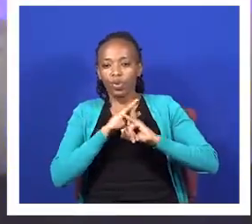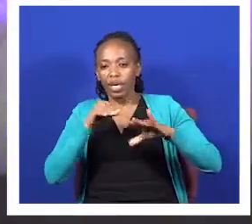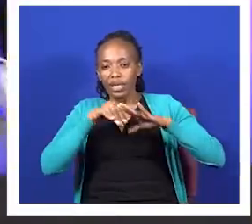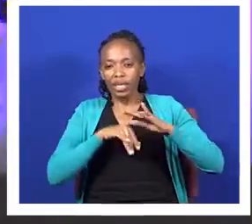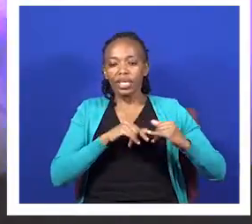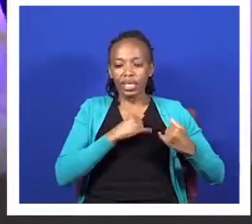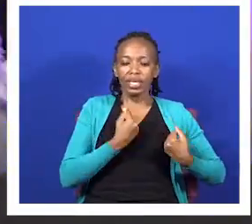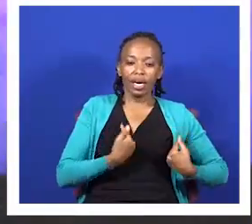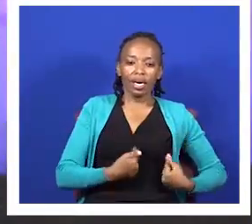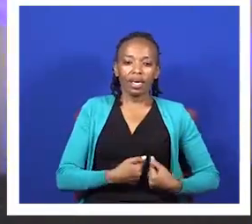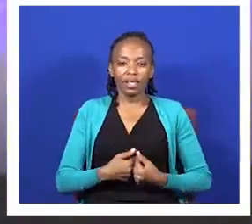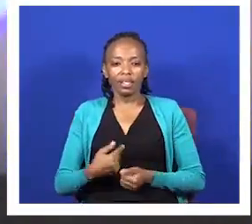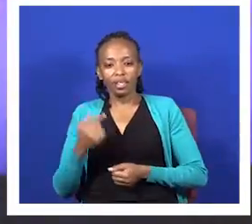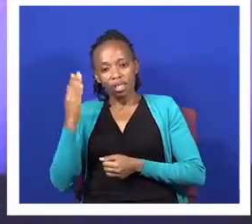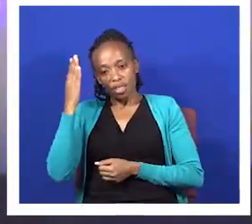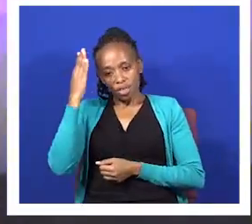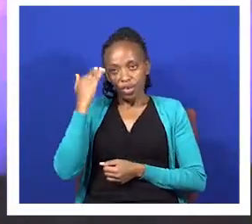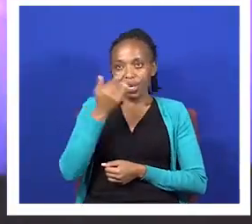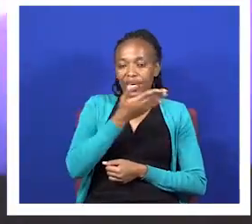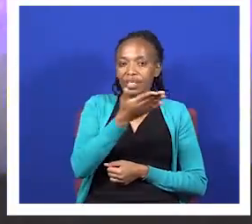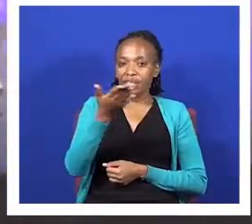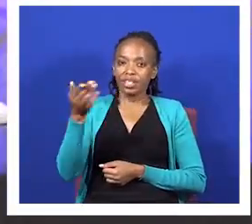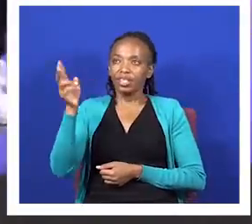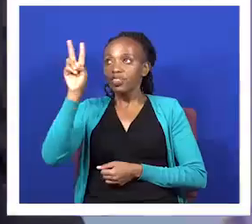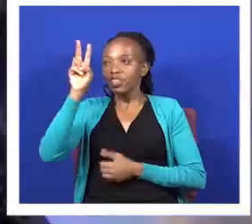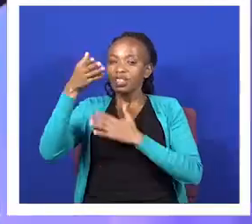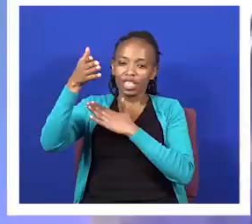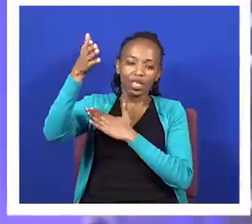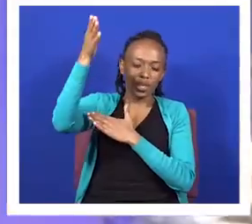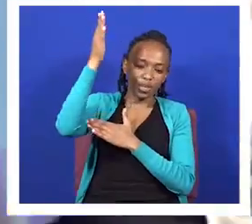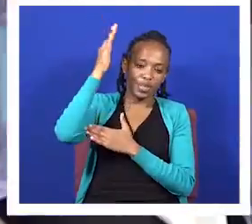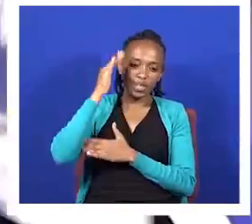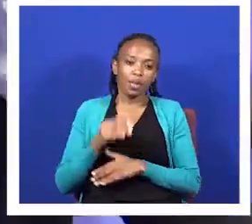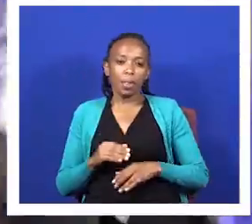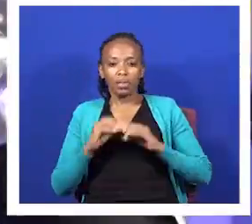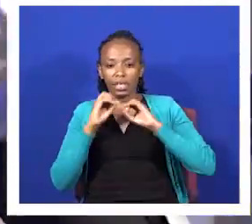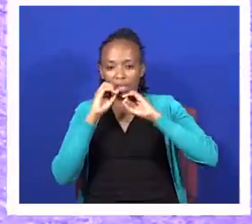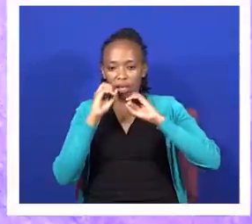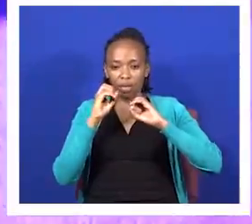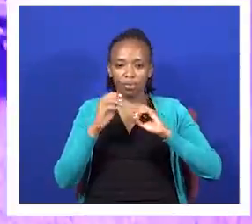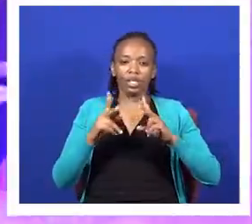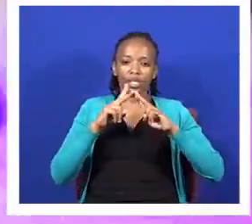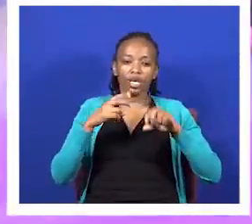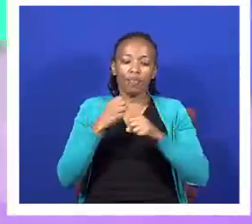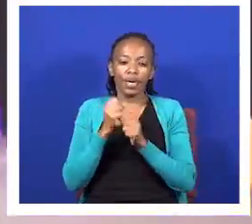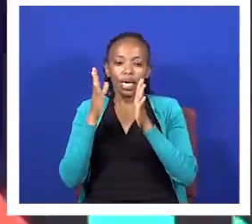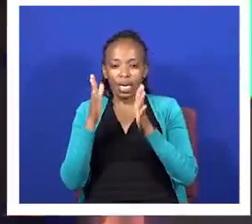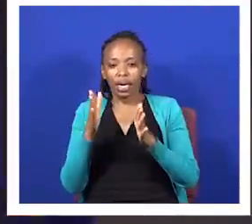Blessed are the pure in heart, oh, for they will see God. Blessed are